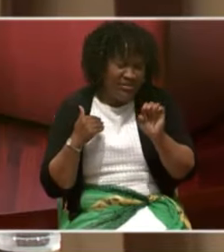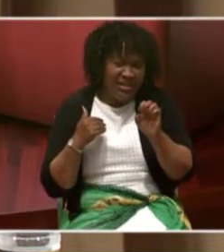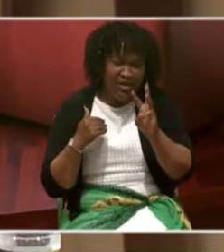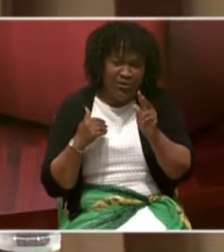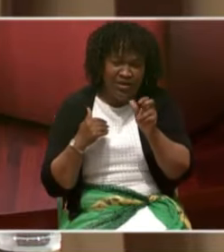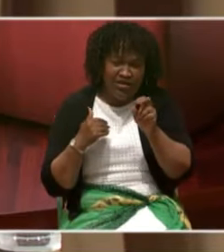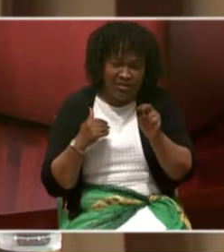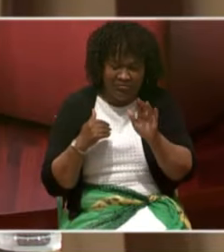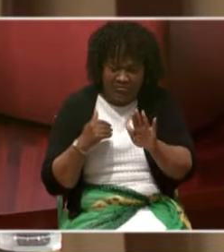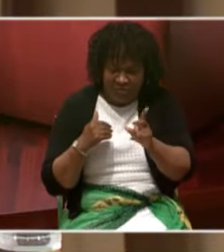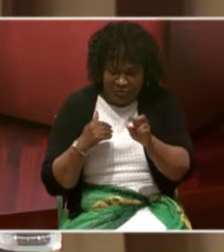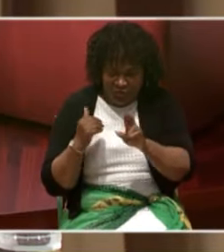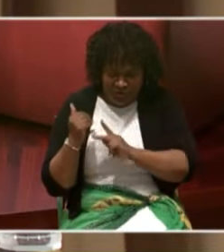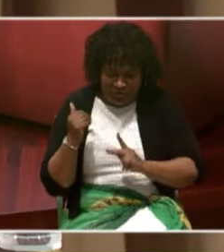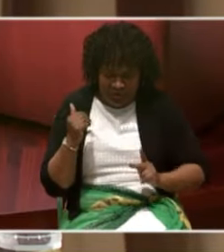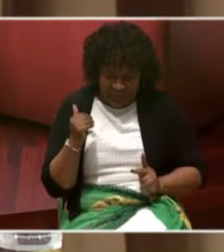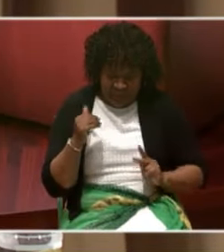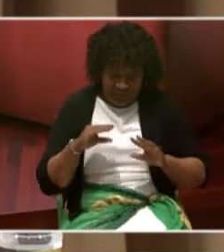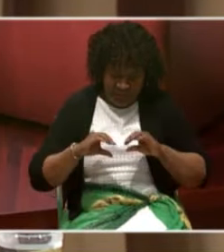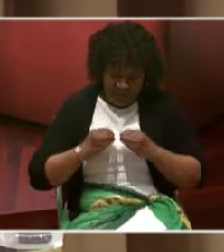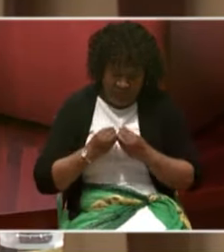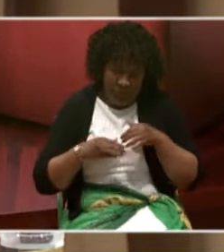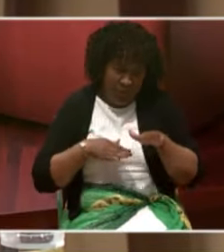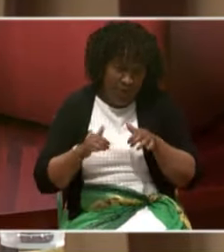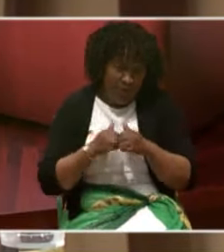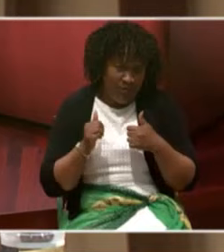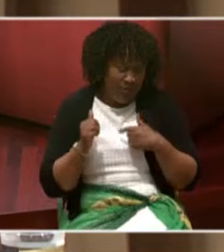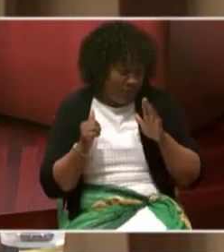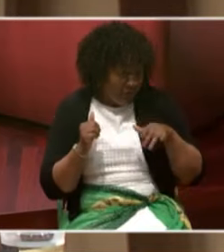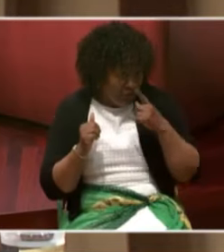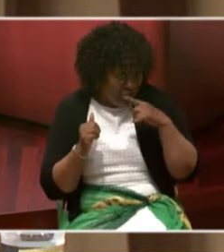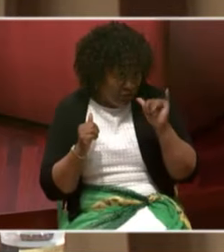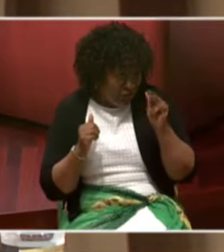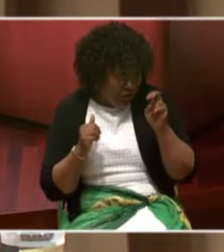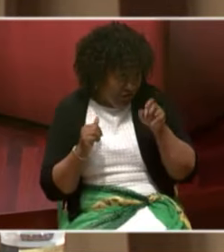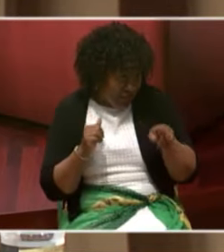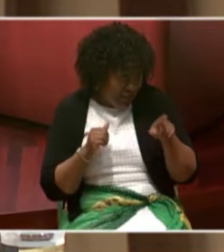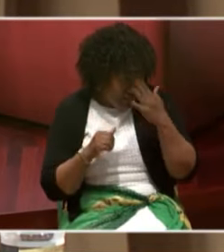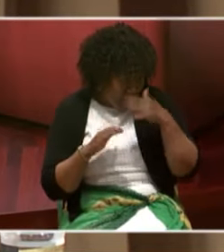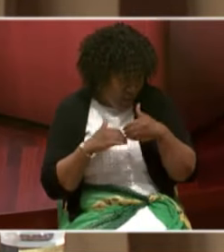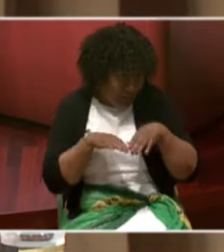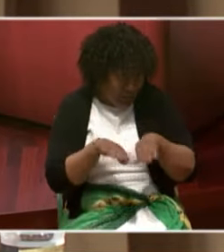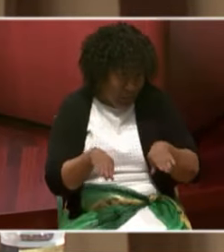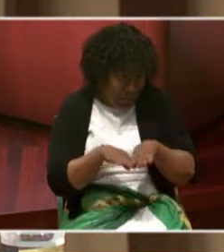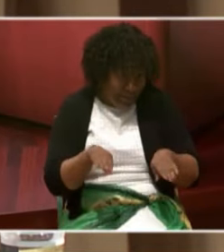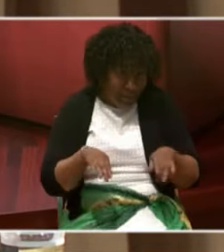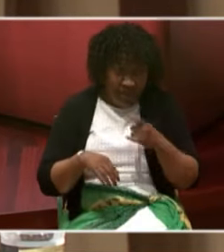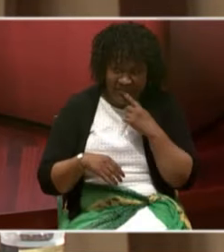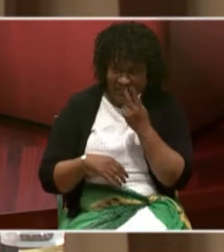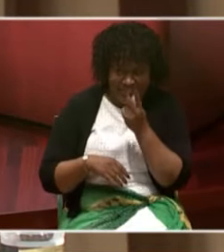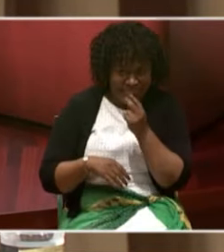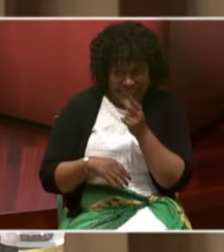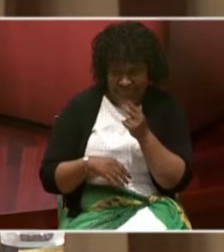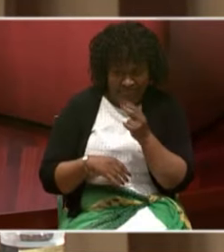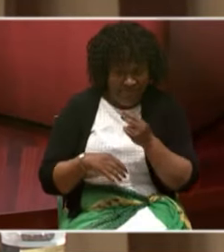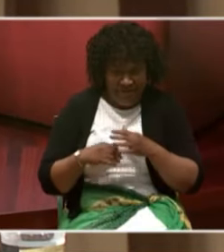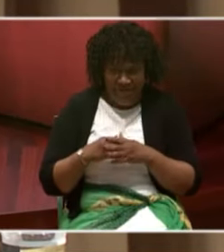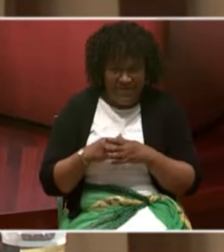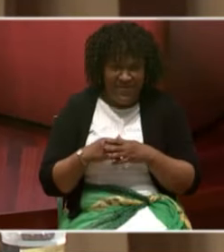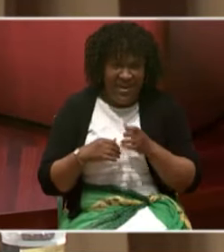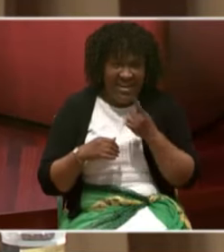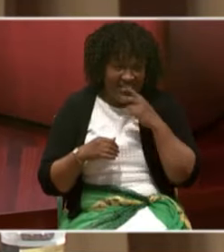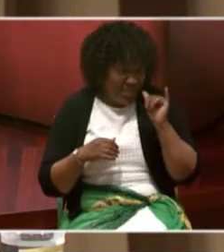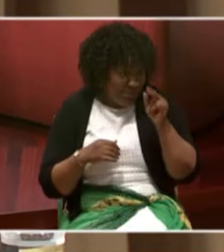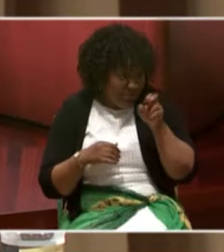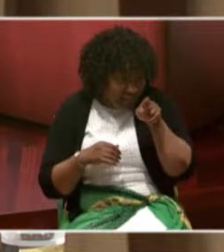it back across that bridge to the church. I guess someone just carried me back. But I do recall being back at this little church,